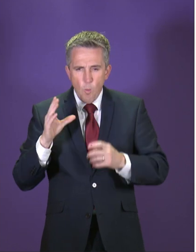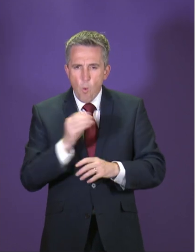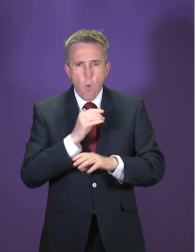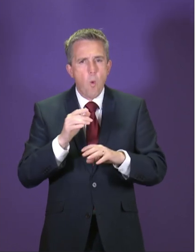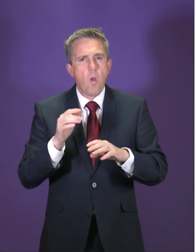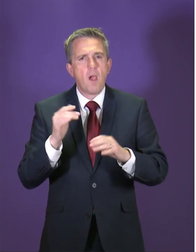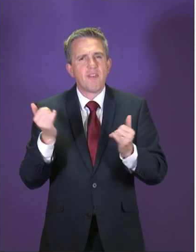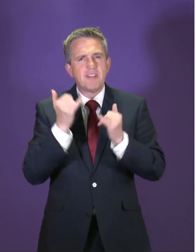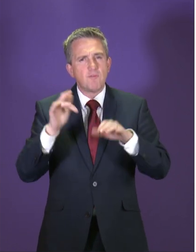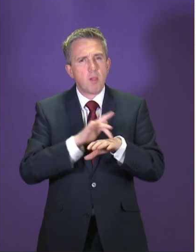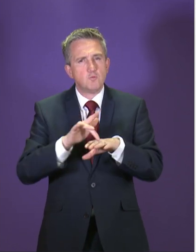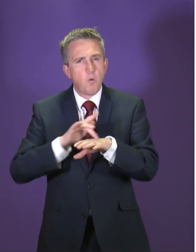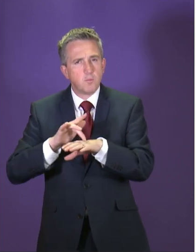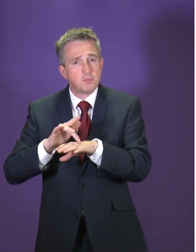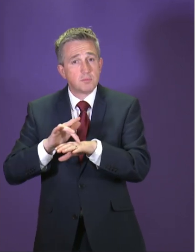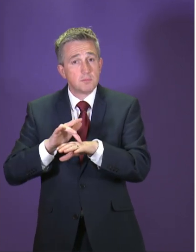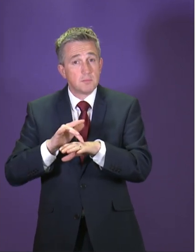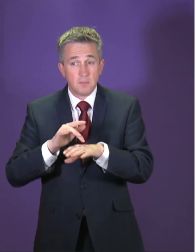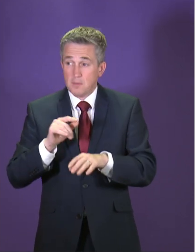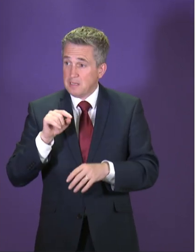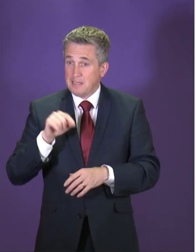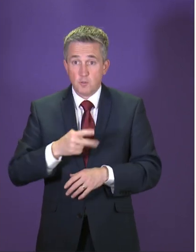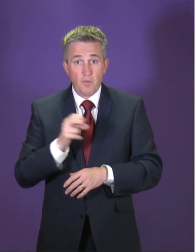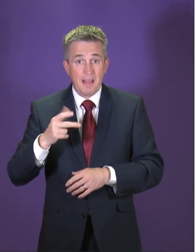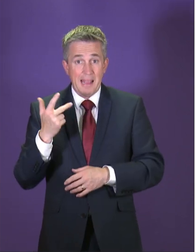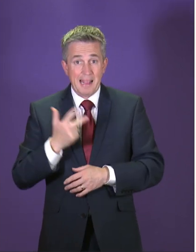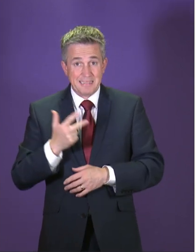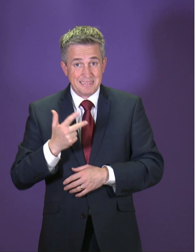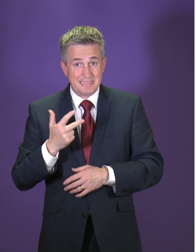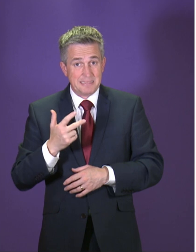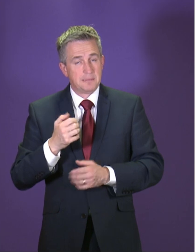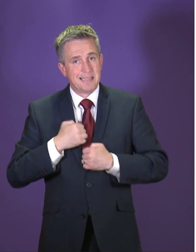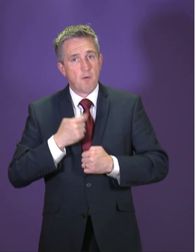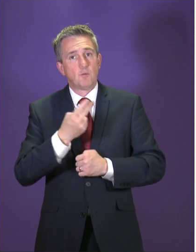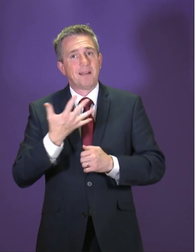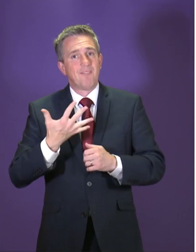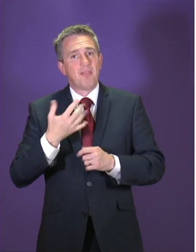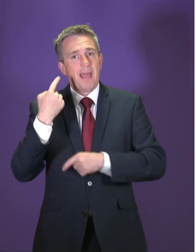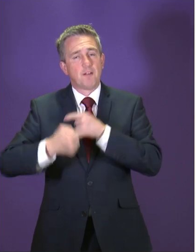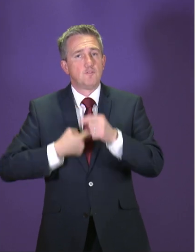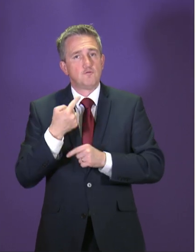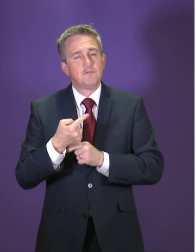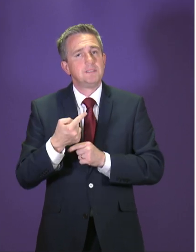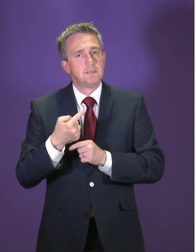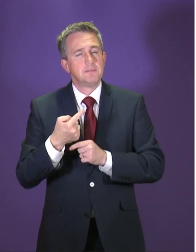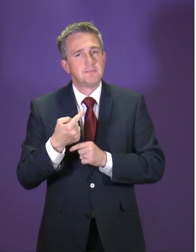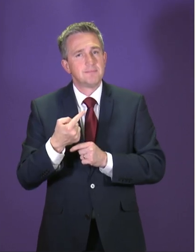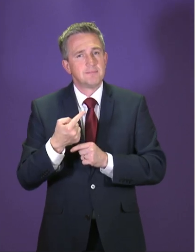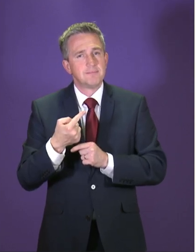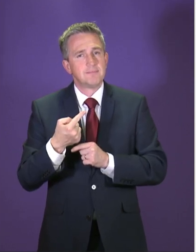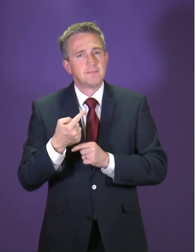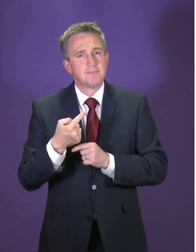shows in the festival. And this year, for the 25th anniversary, we